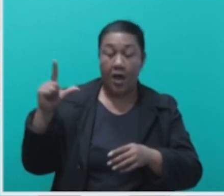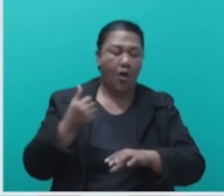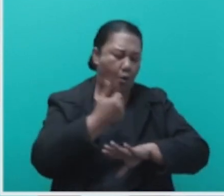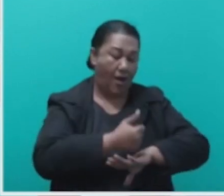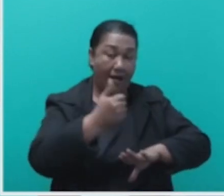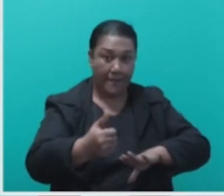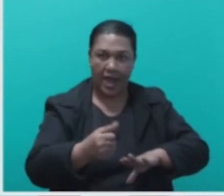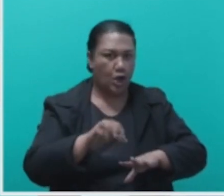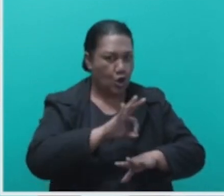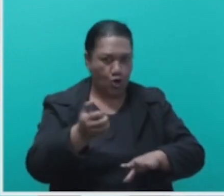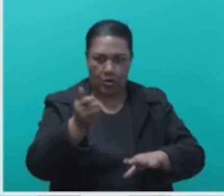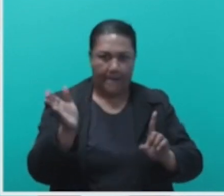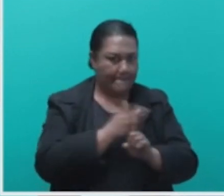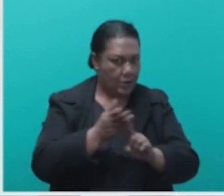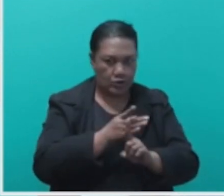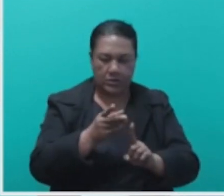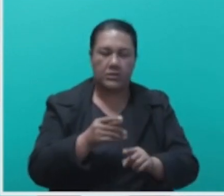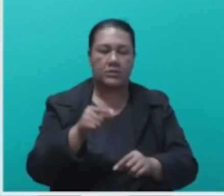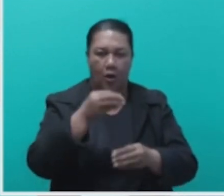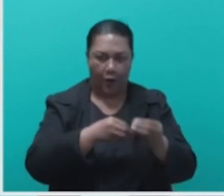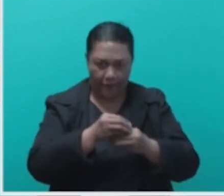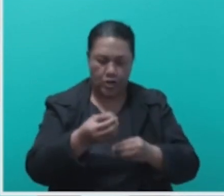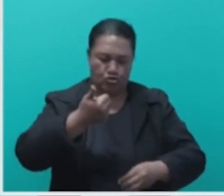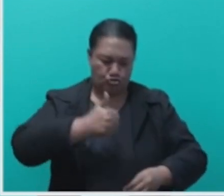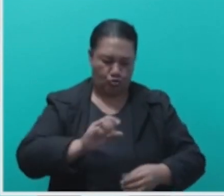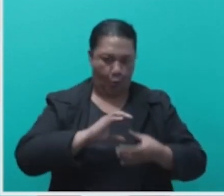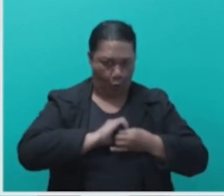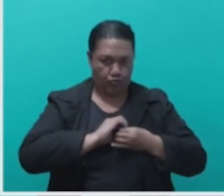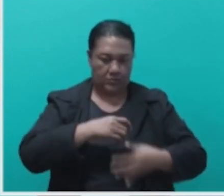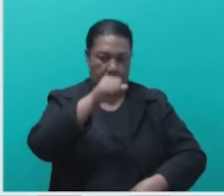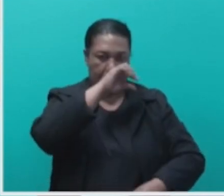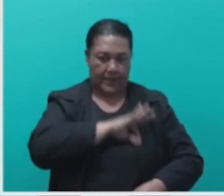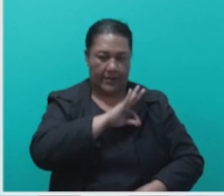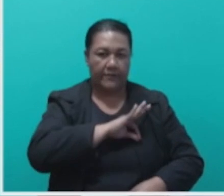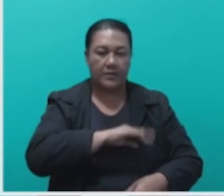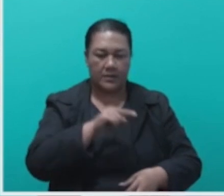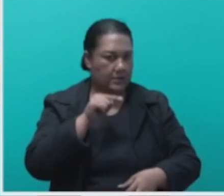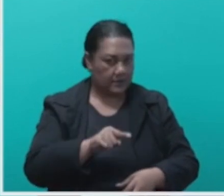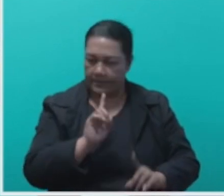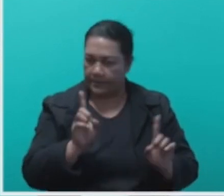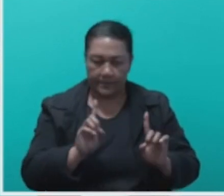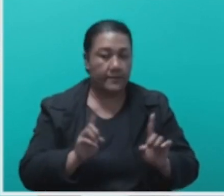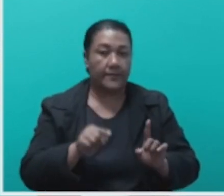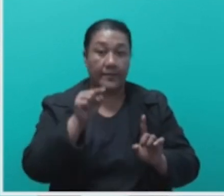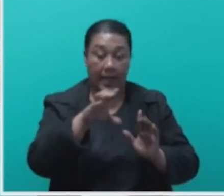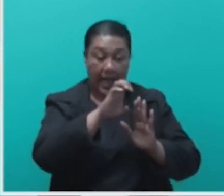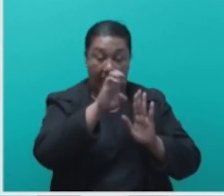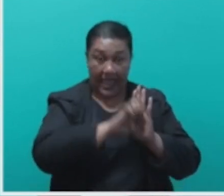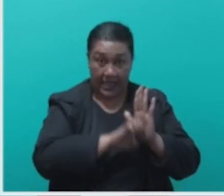code of conduct forms an important part of the integrity system of government. It will encourage ethical